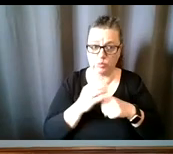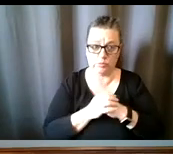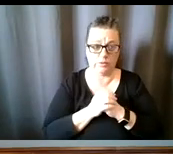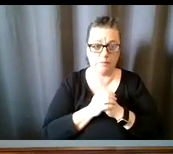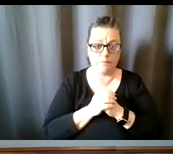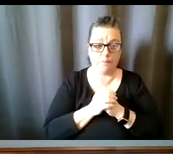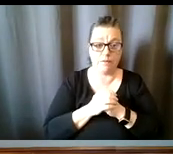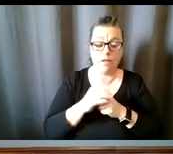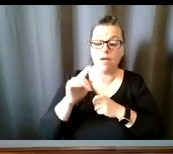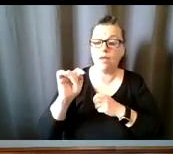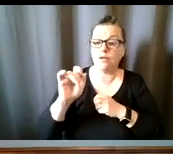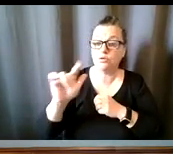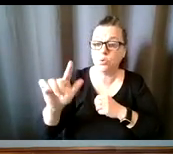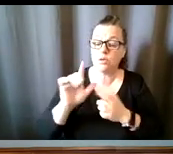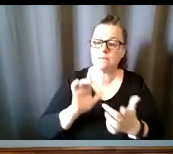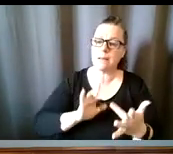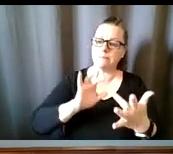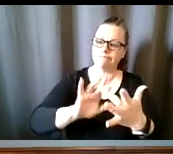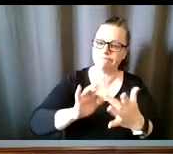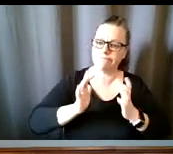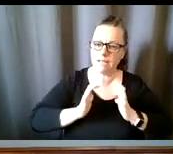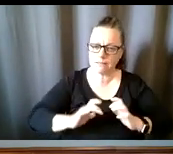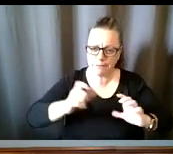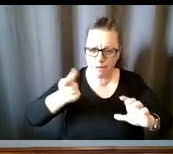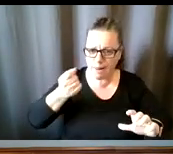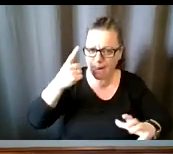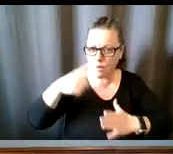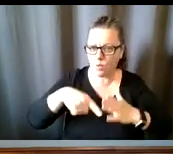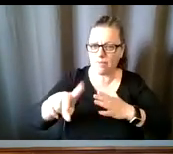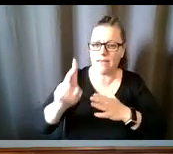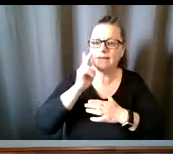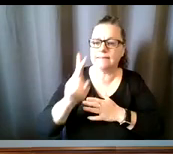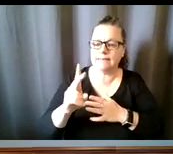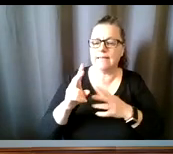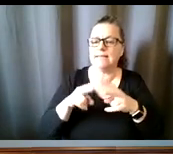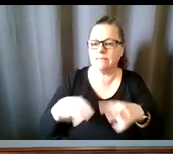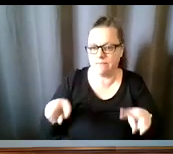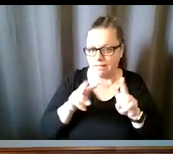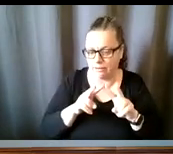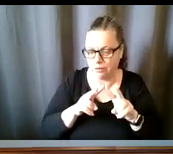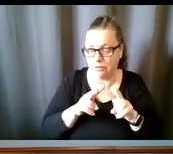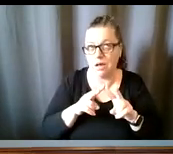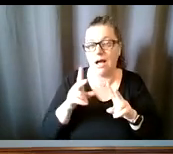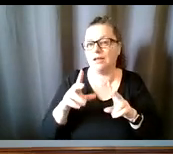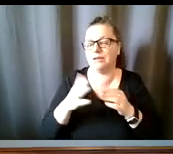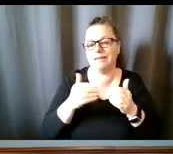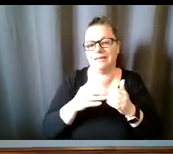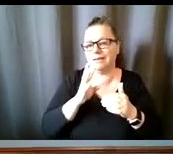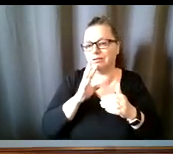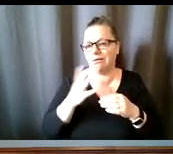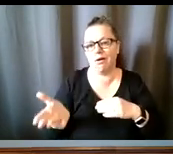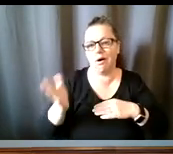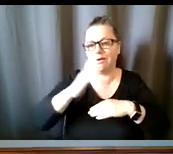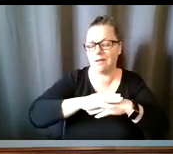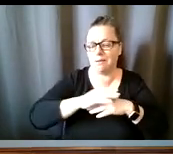The tool is really about reaching out to the customers to understand what they see as value. And I could easily spend an entire day talking about how to run successful